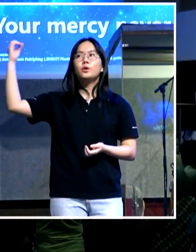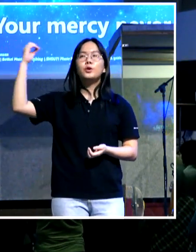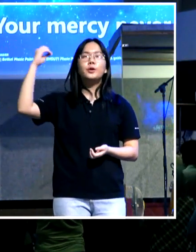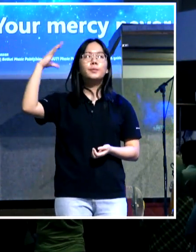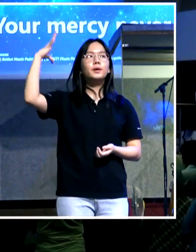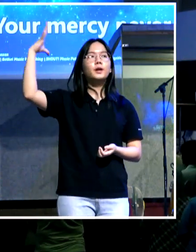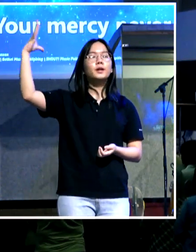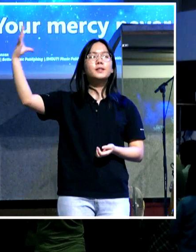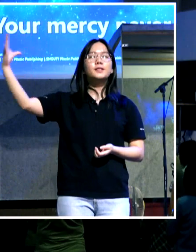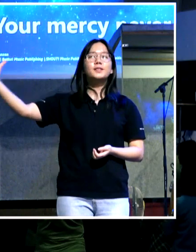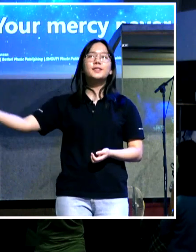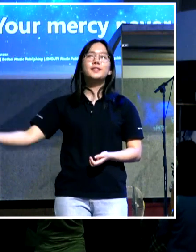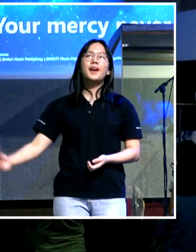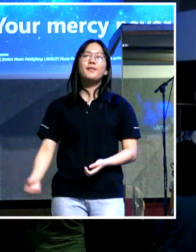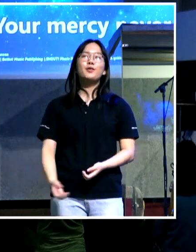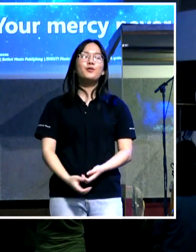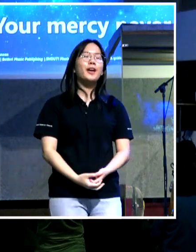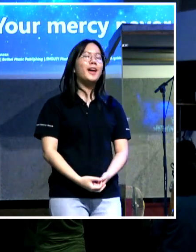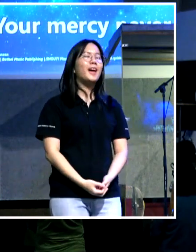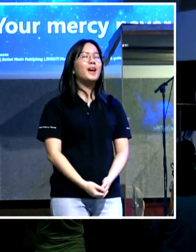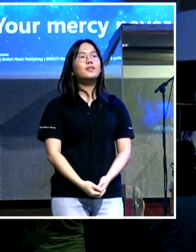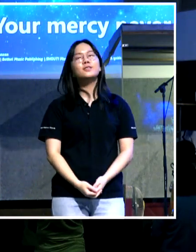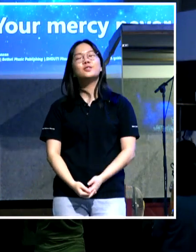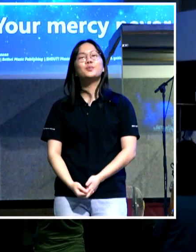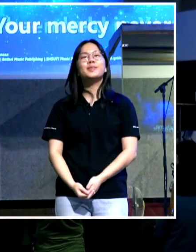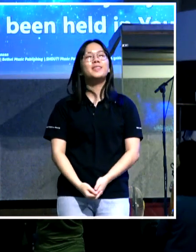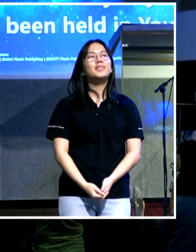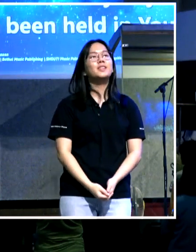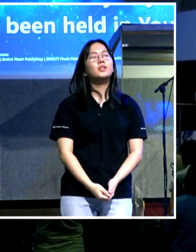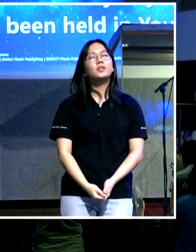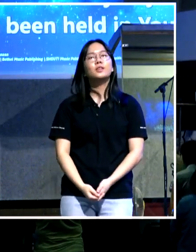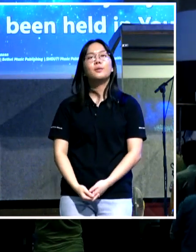Lord. Oh, your mercies never fails me.